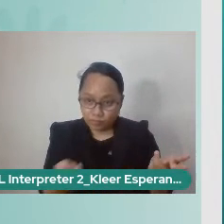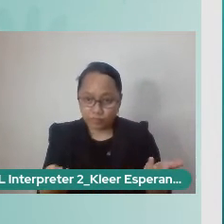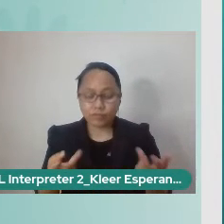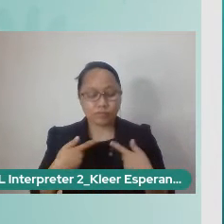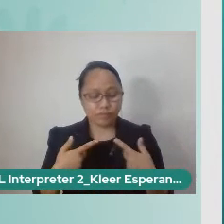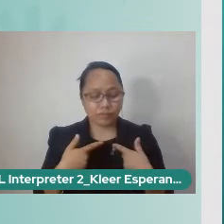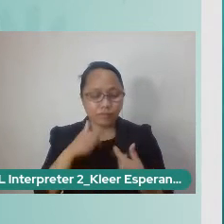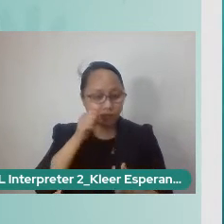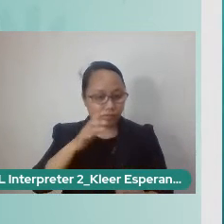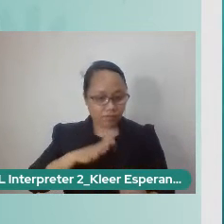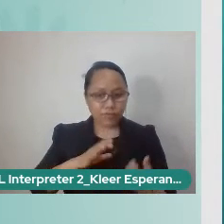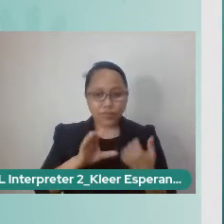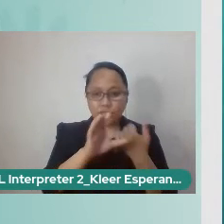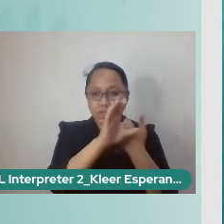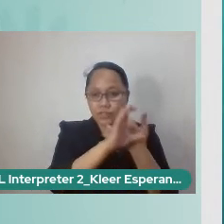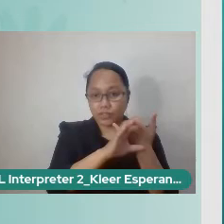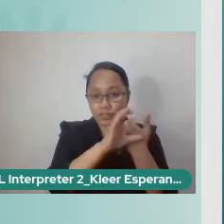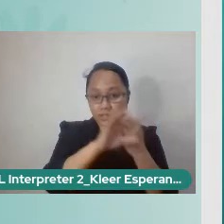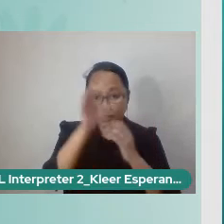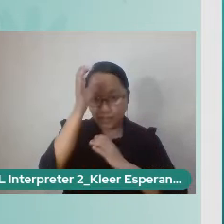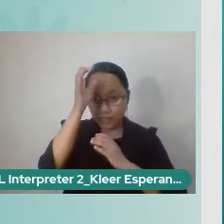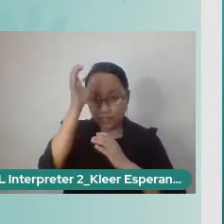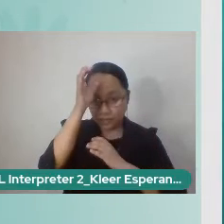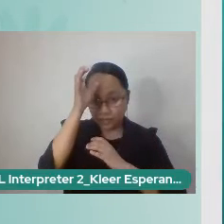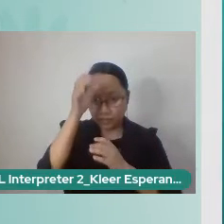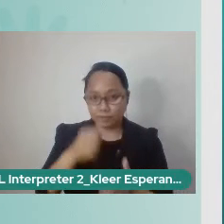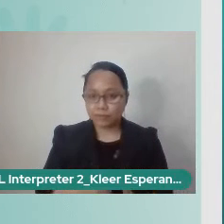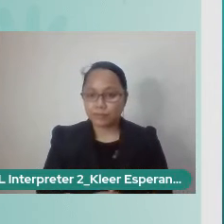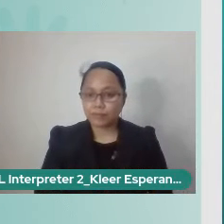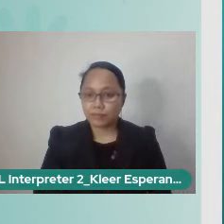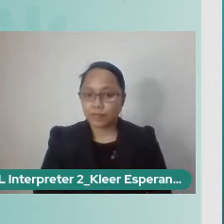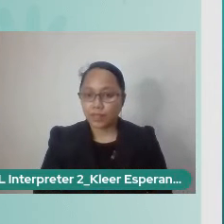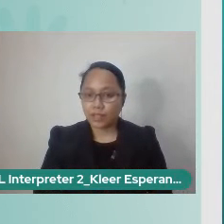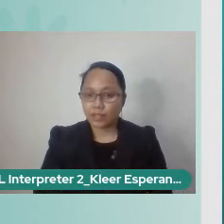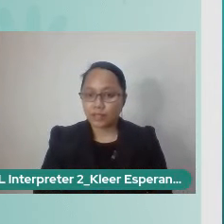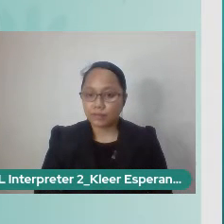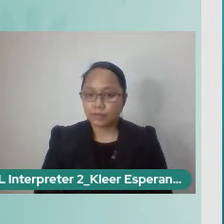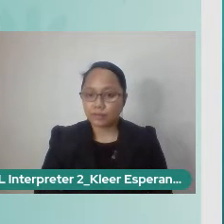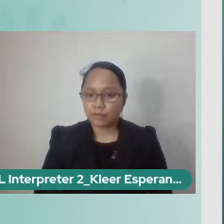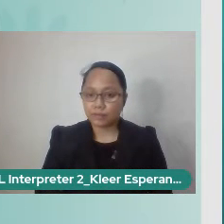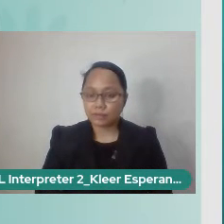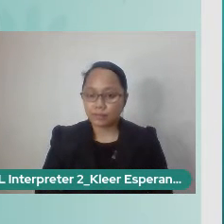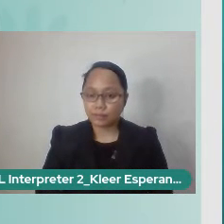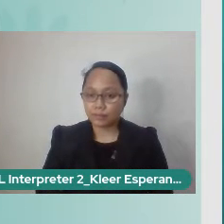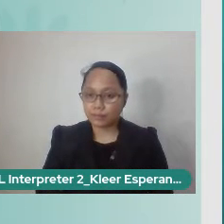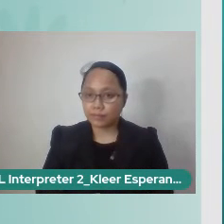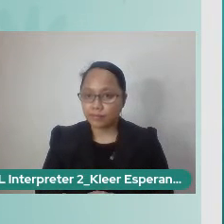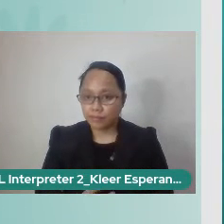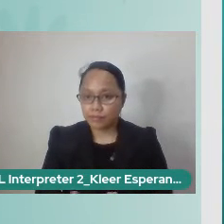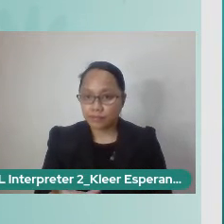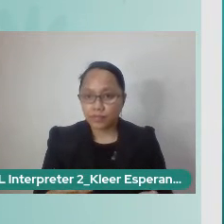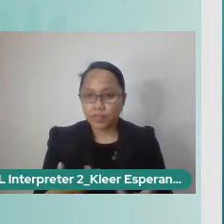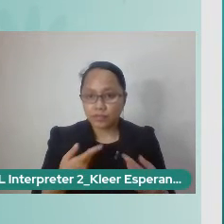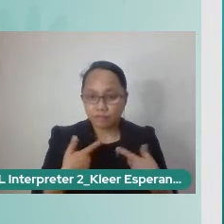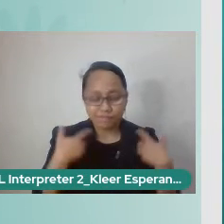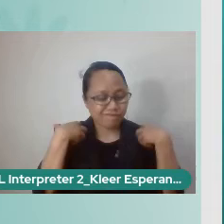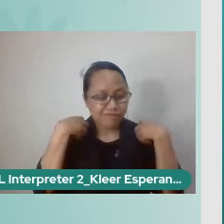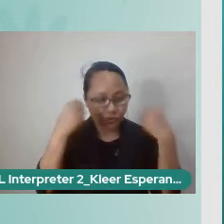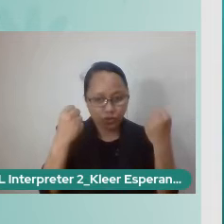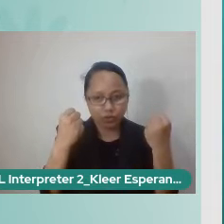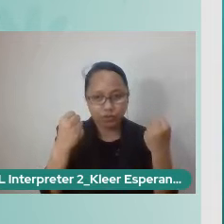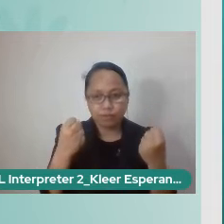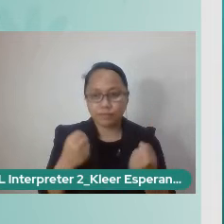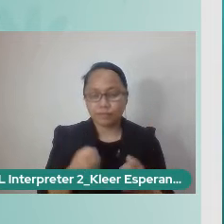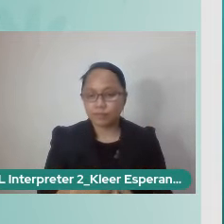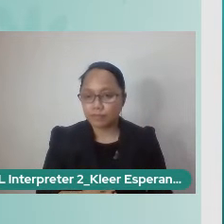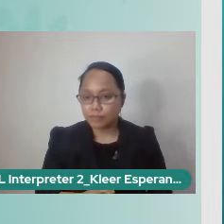VIA. Now, there is a difference in recommendation for the general population and for women living with HIV, notably